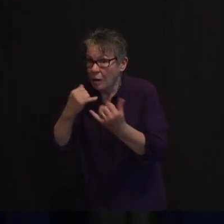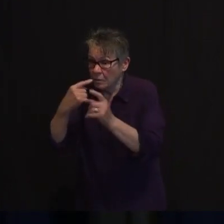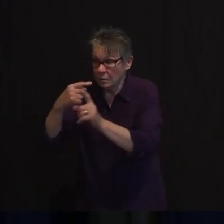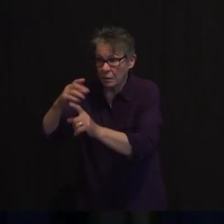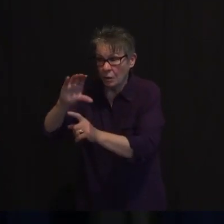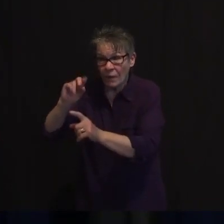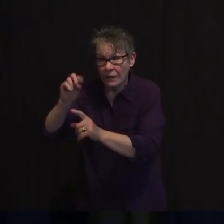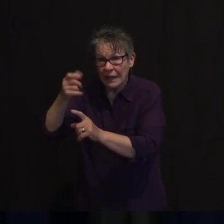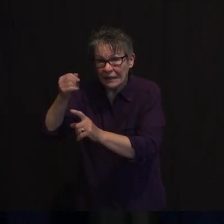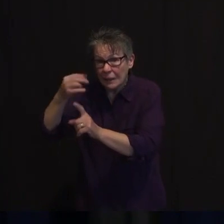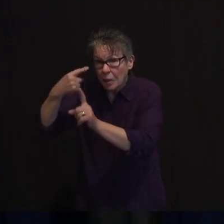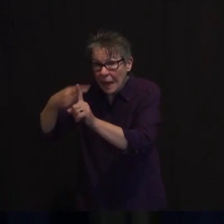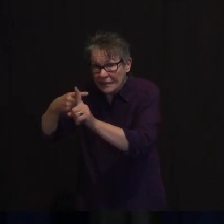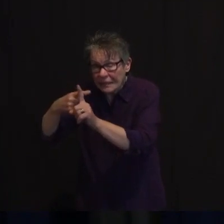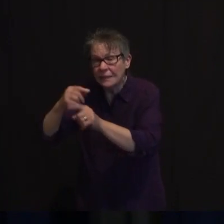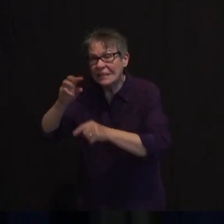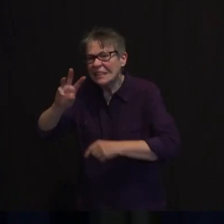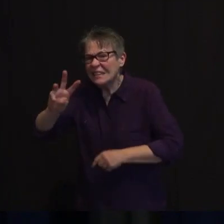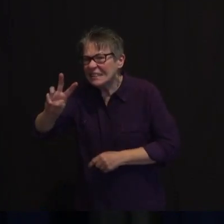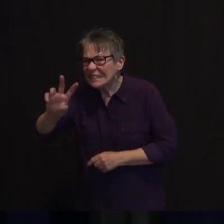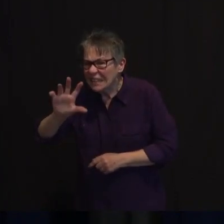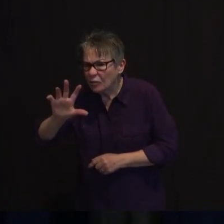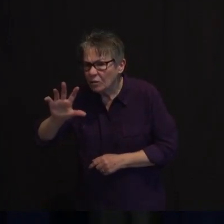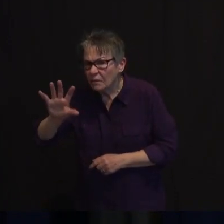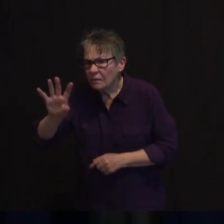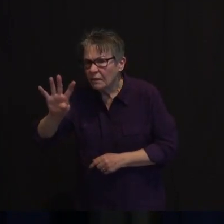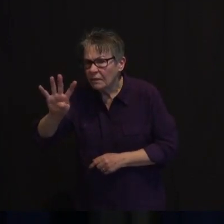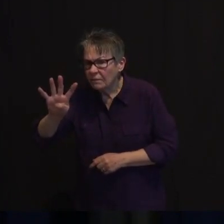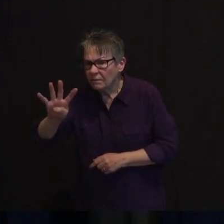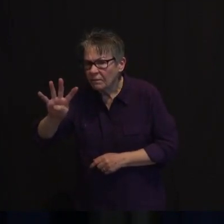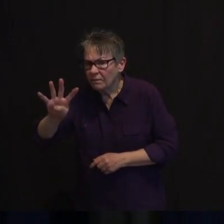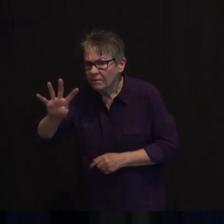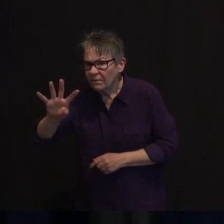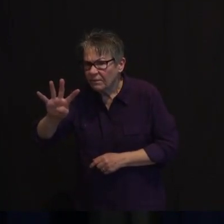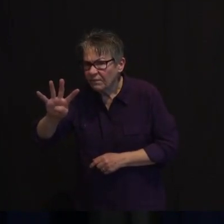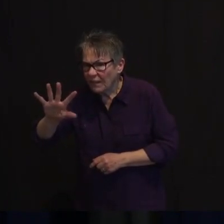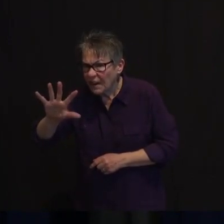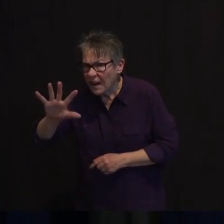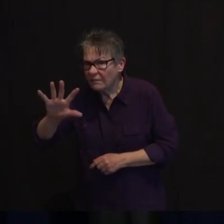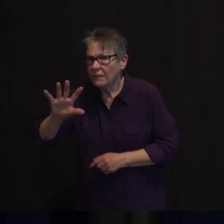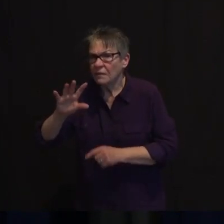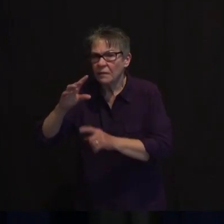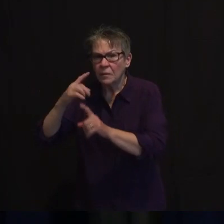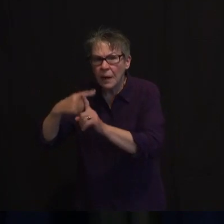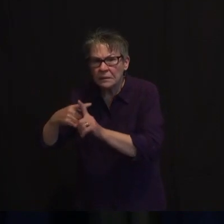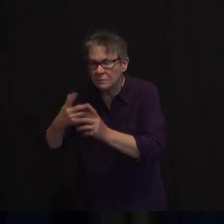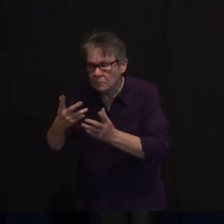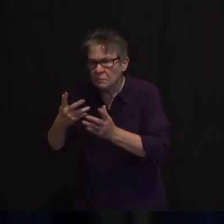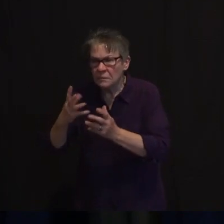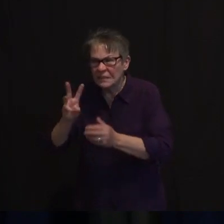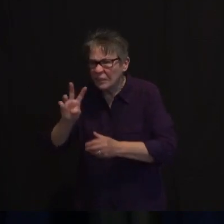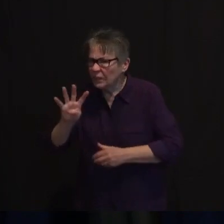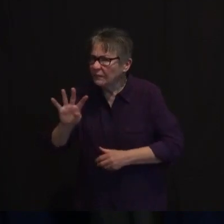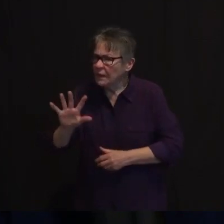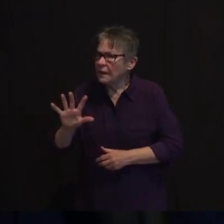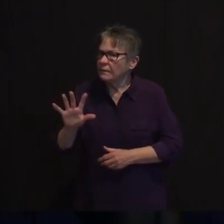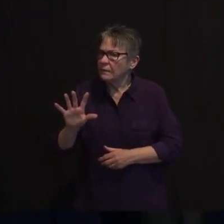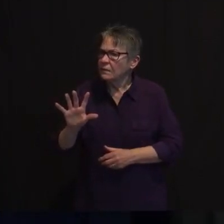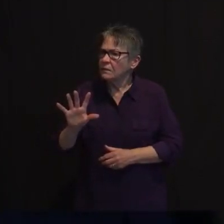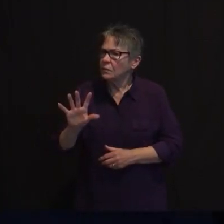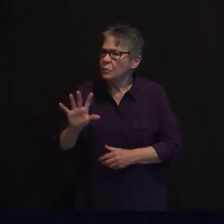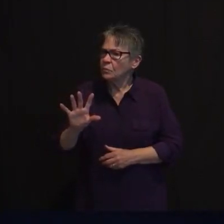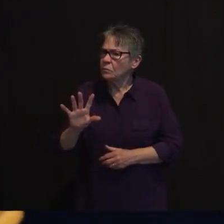So nearly about 3,000 across the state are currently out and not on duty. This is